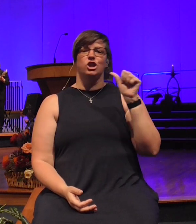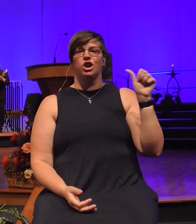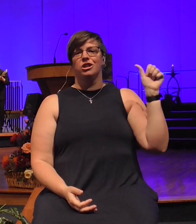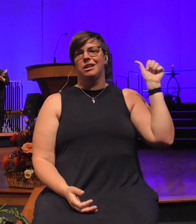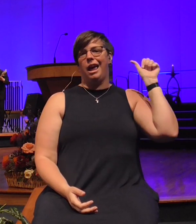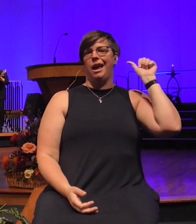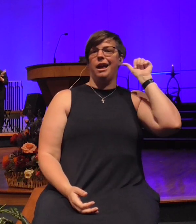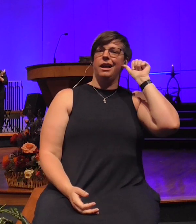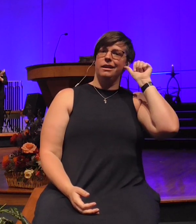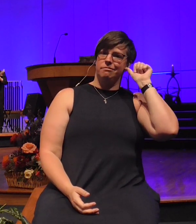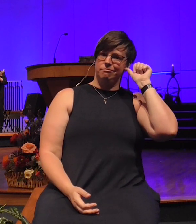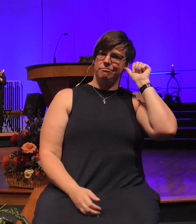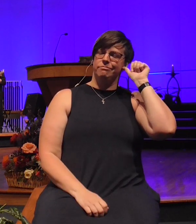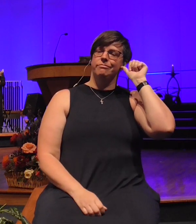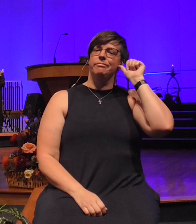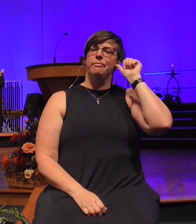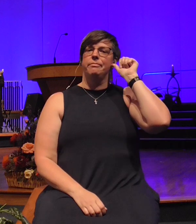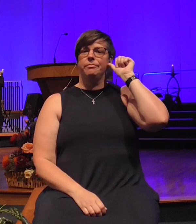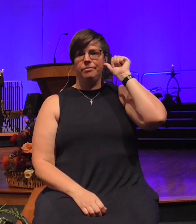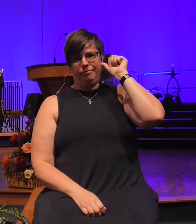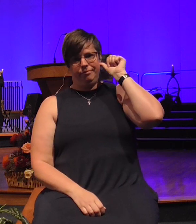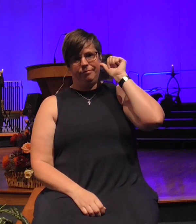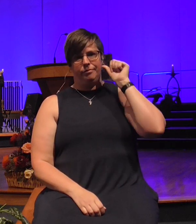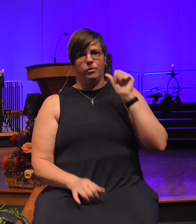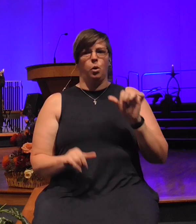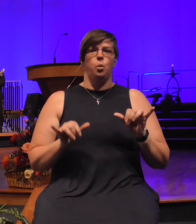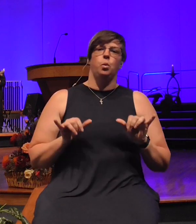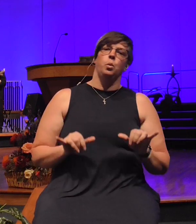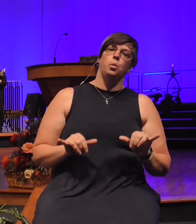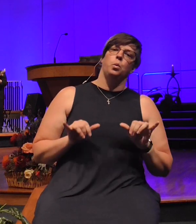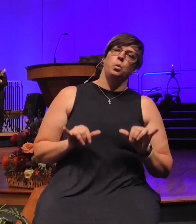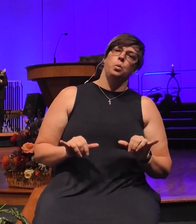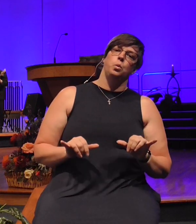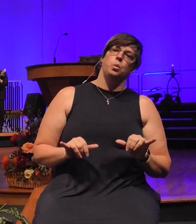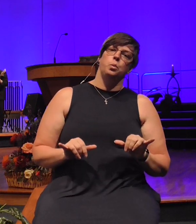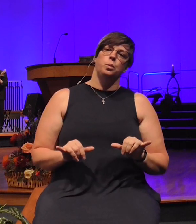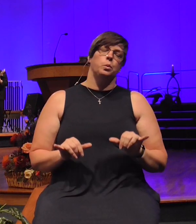in yesterday.